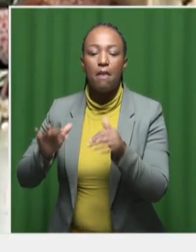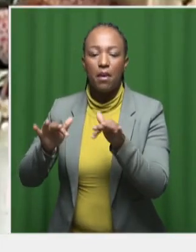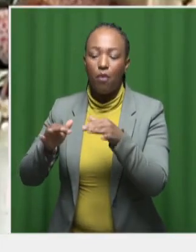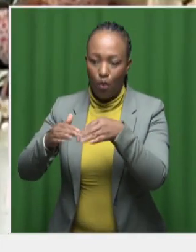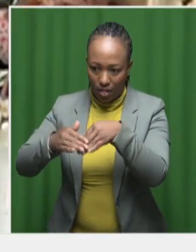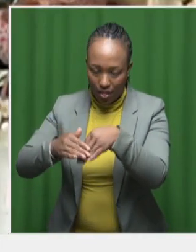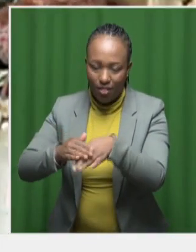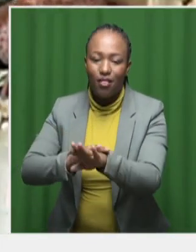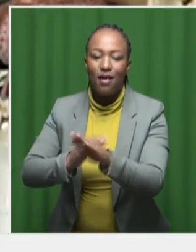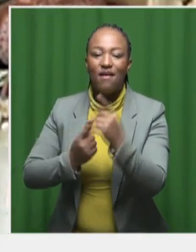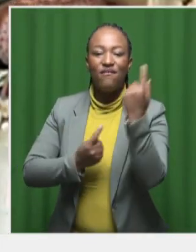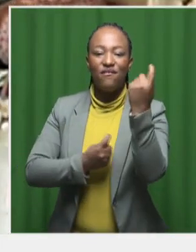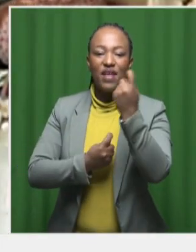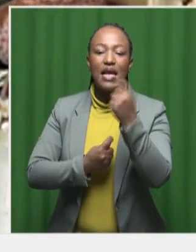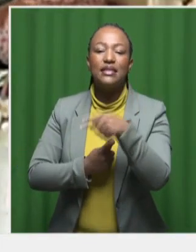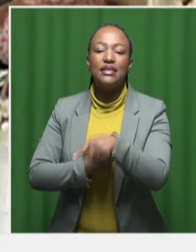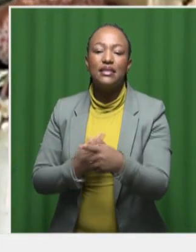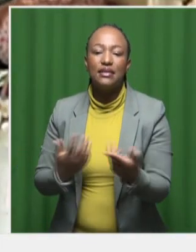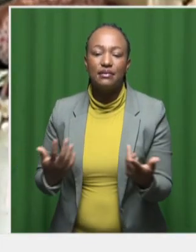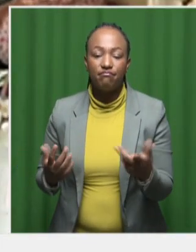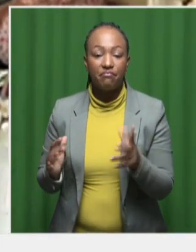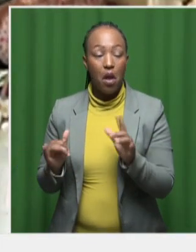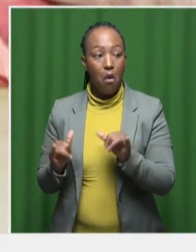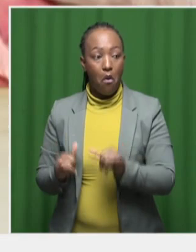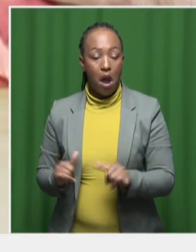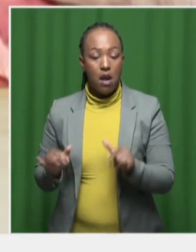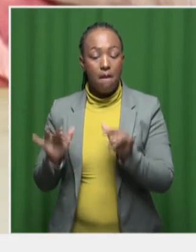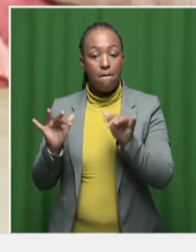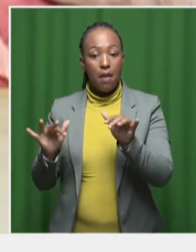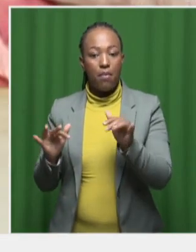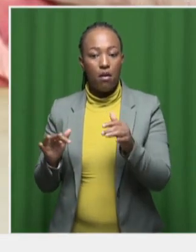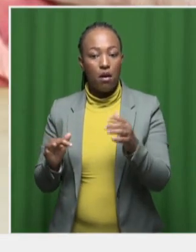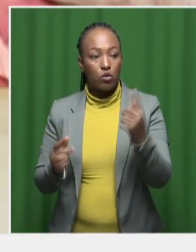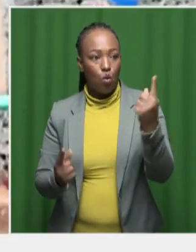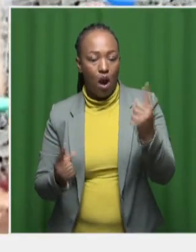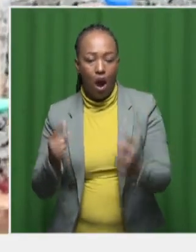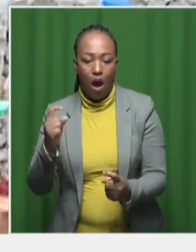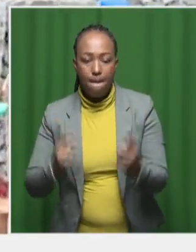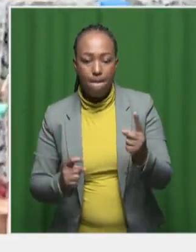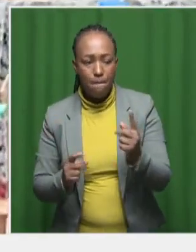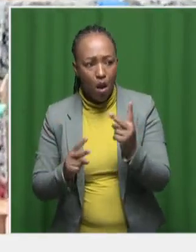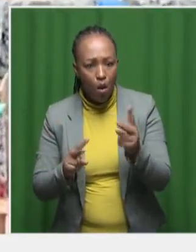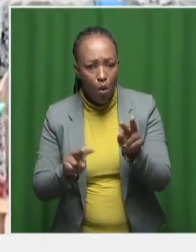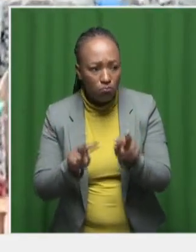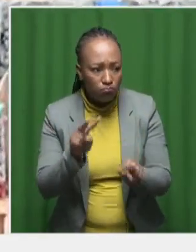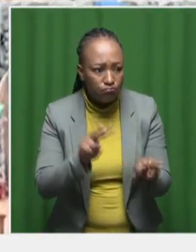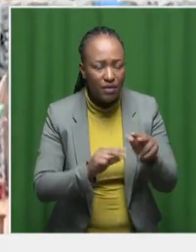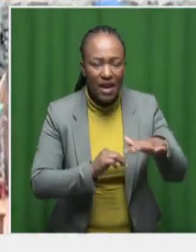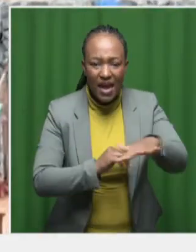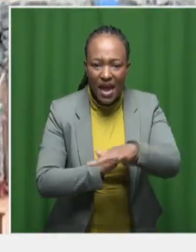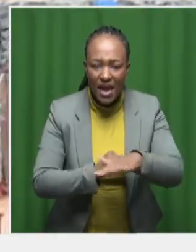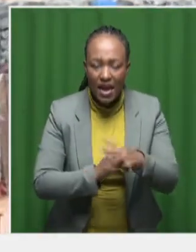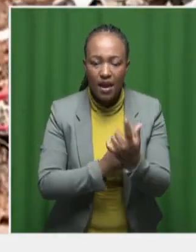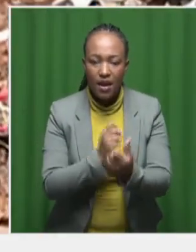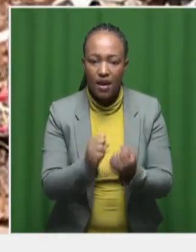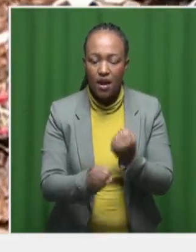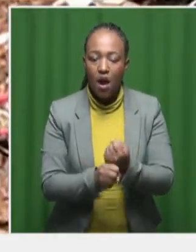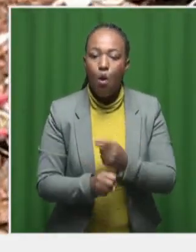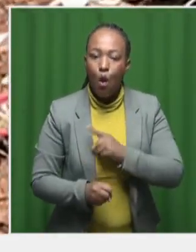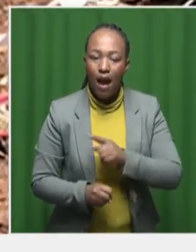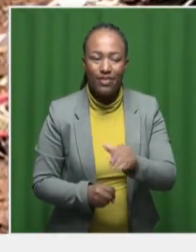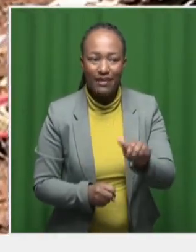right? Yeah. So they're waiting for people to come and have a look at the area that they live in next year, because they're looking for